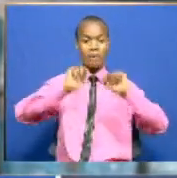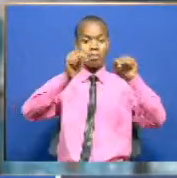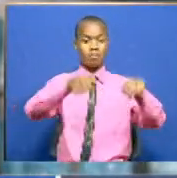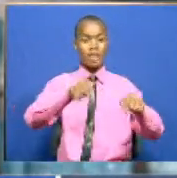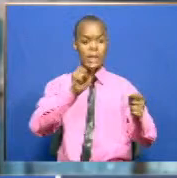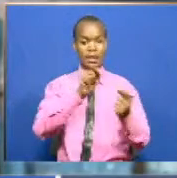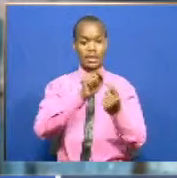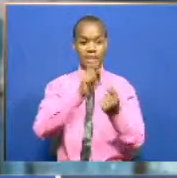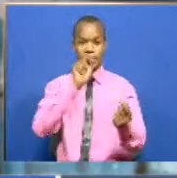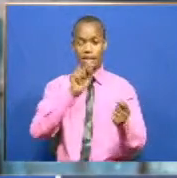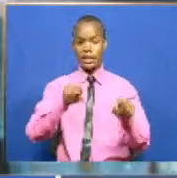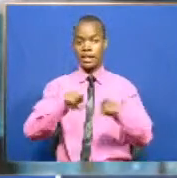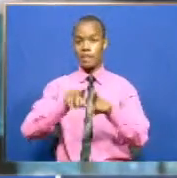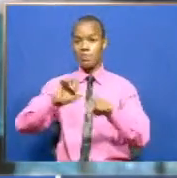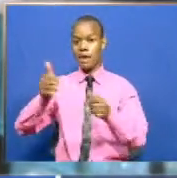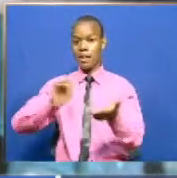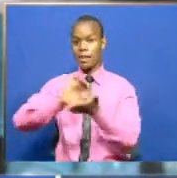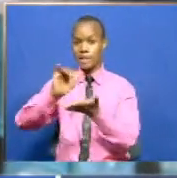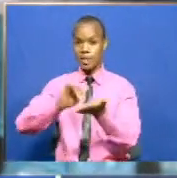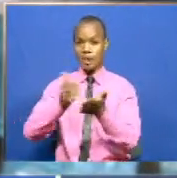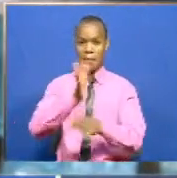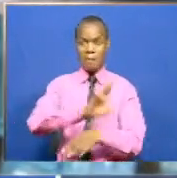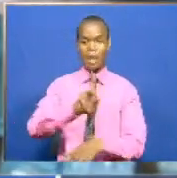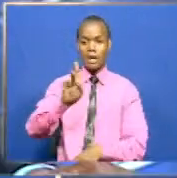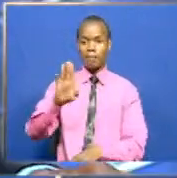in other centers. Kabasa.